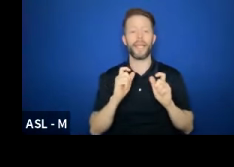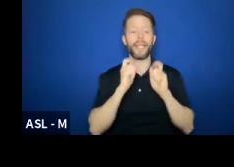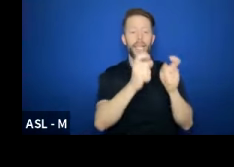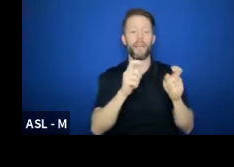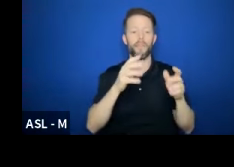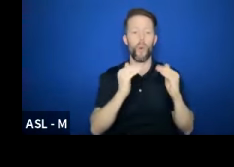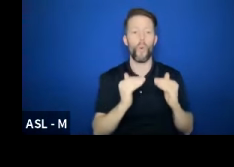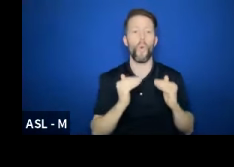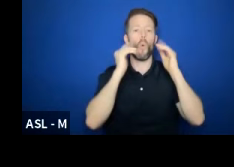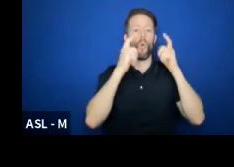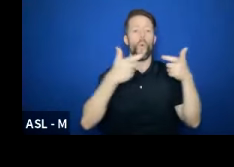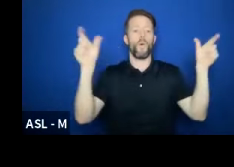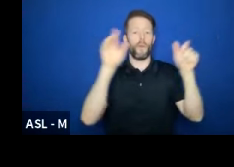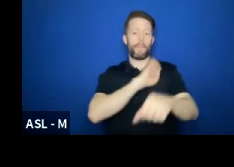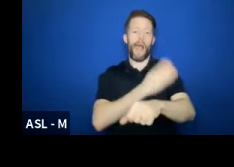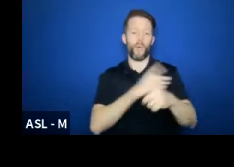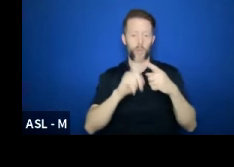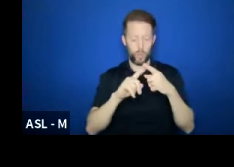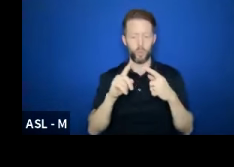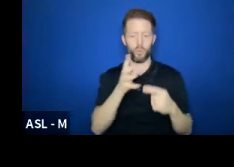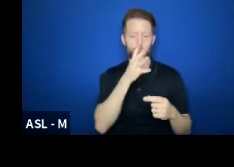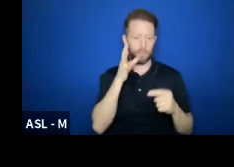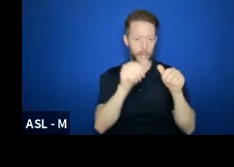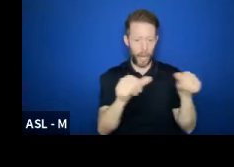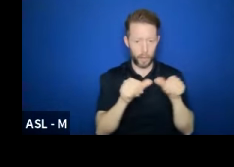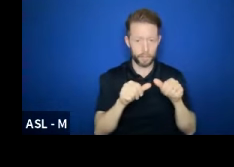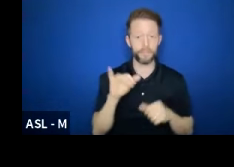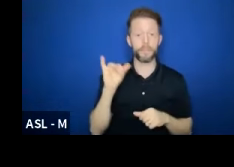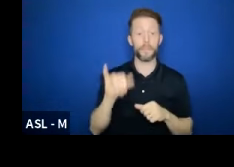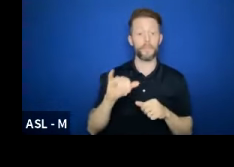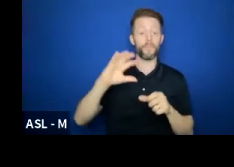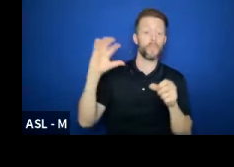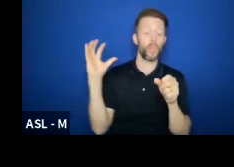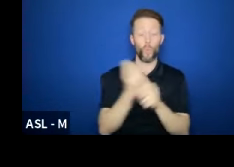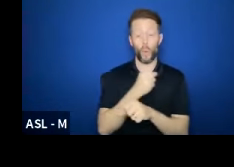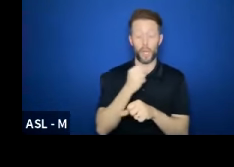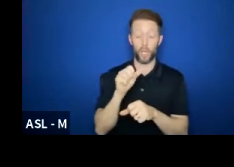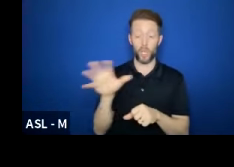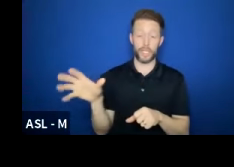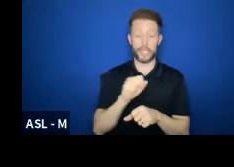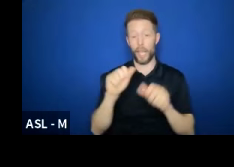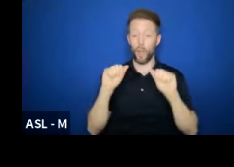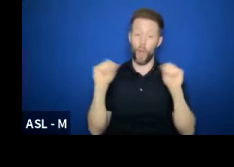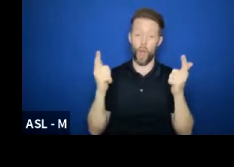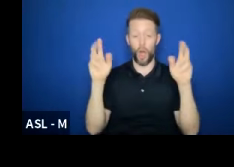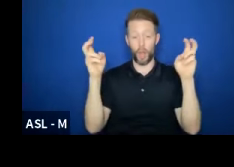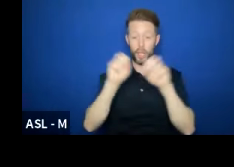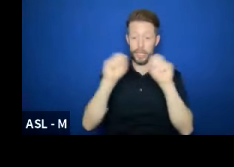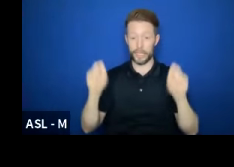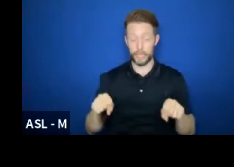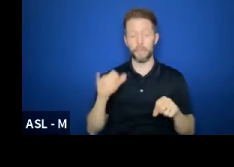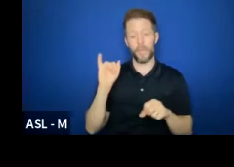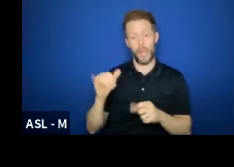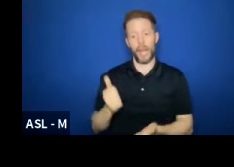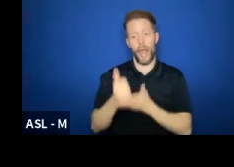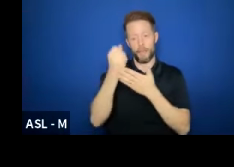The winner-take-all system also further entrenches white power because a lot of Black folks, as we know, live in the South.